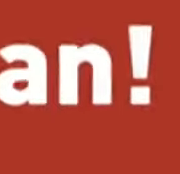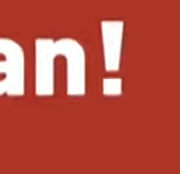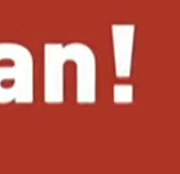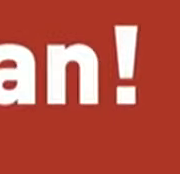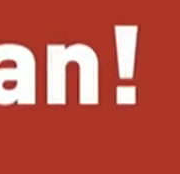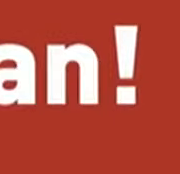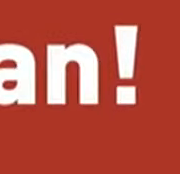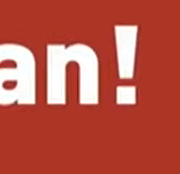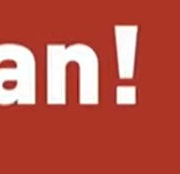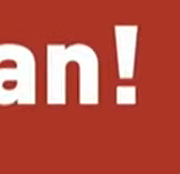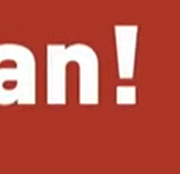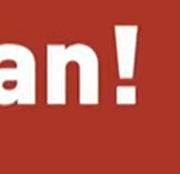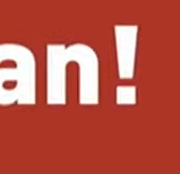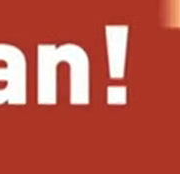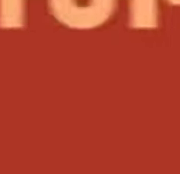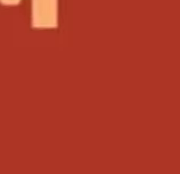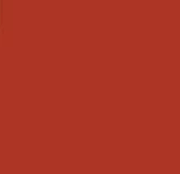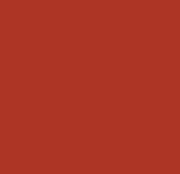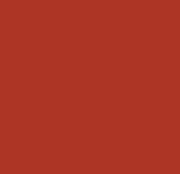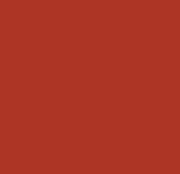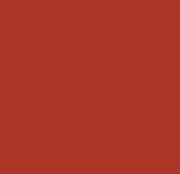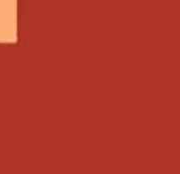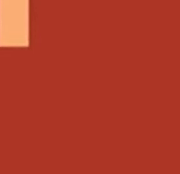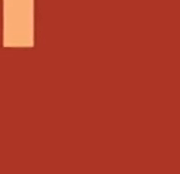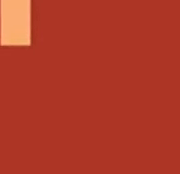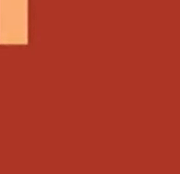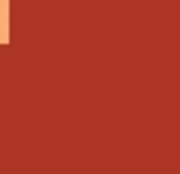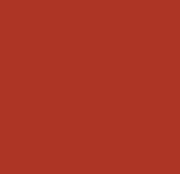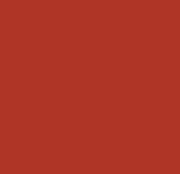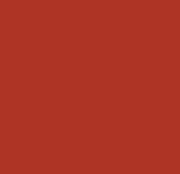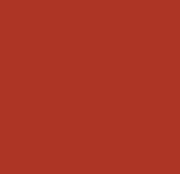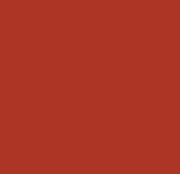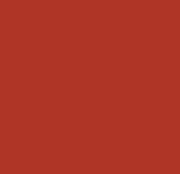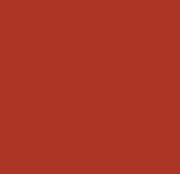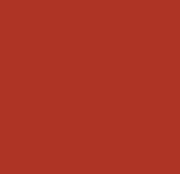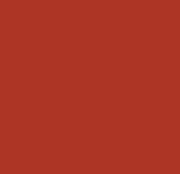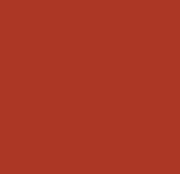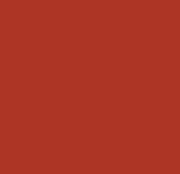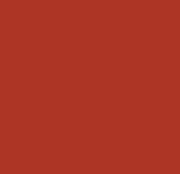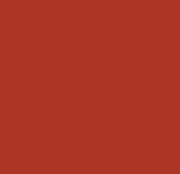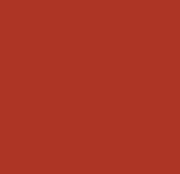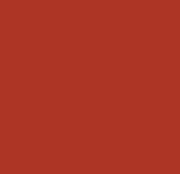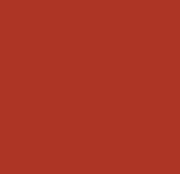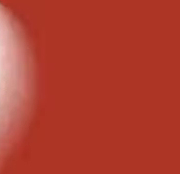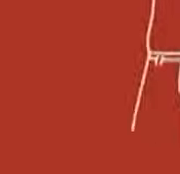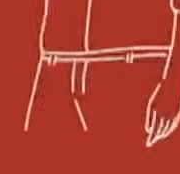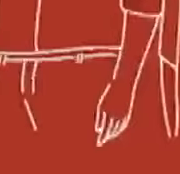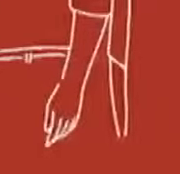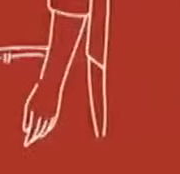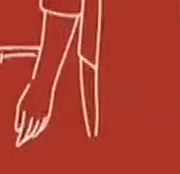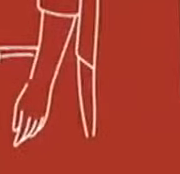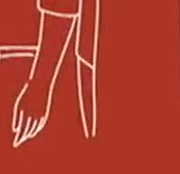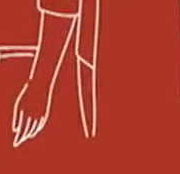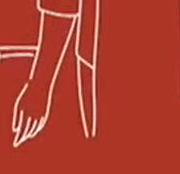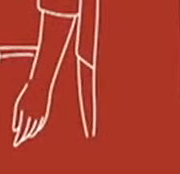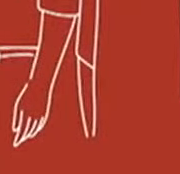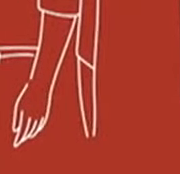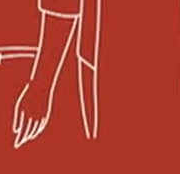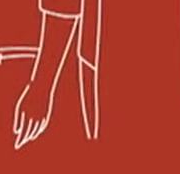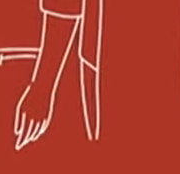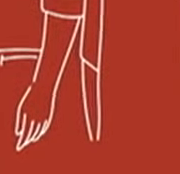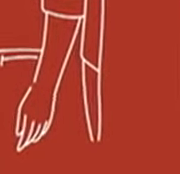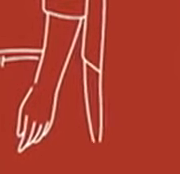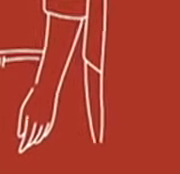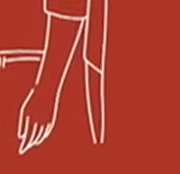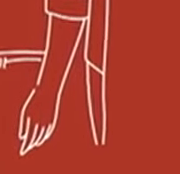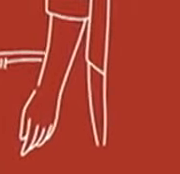business goals through Pamoja Group loan of up to 10 million shillings. No collateral required. You will also receive free financial